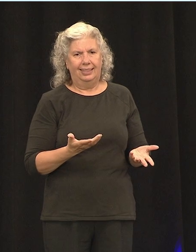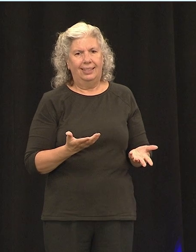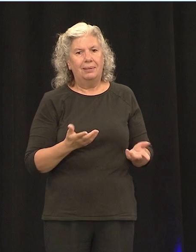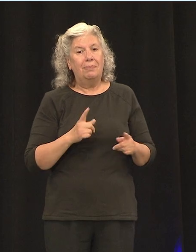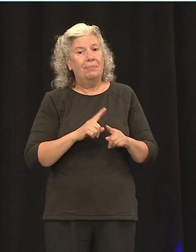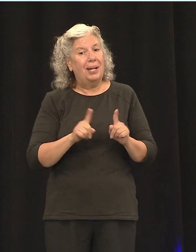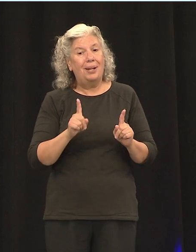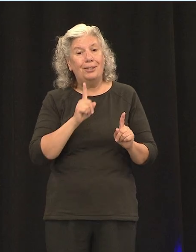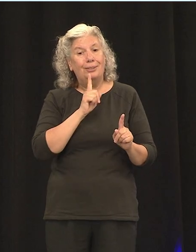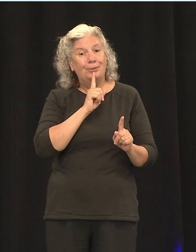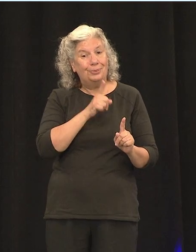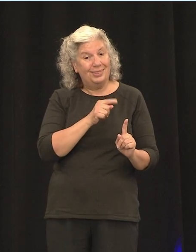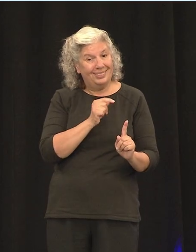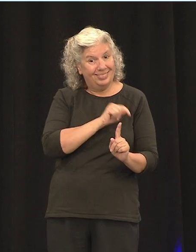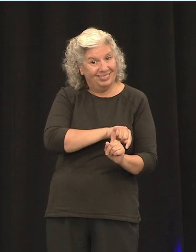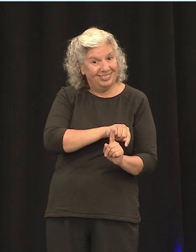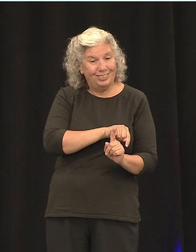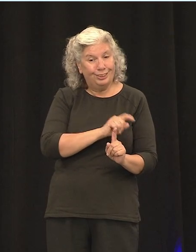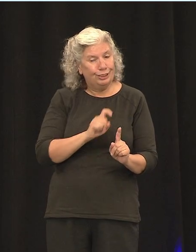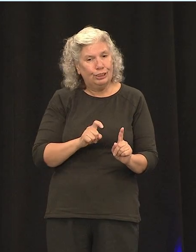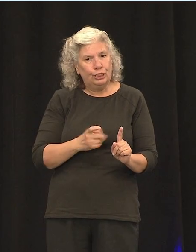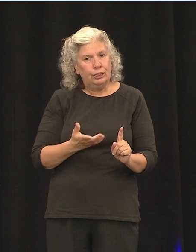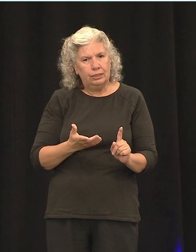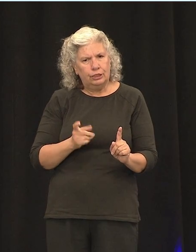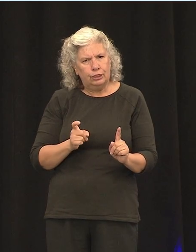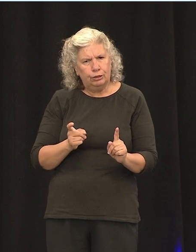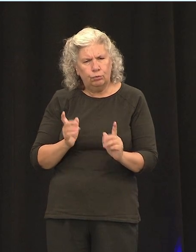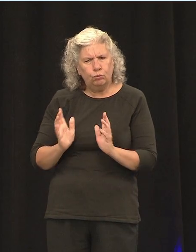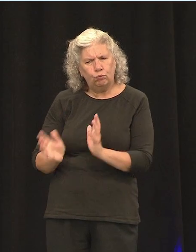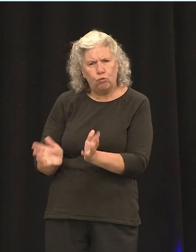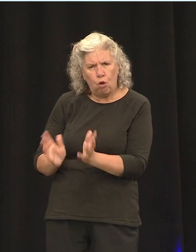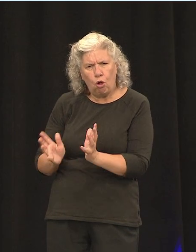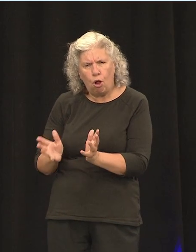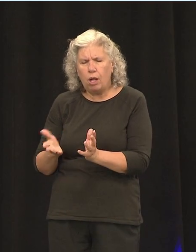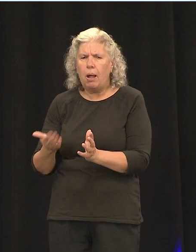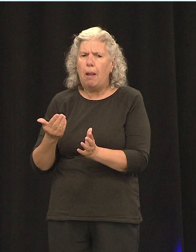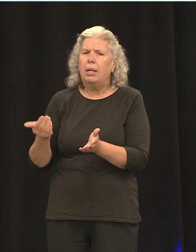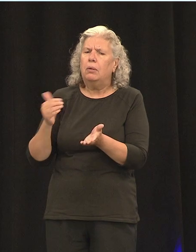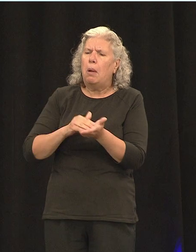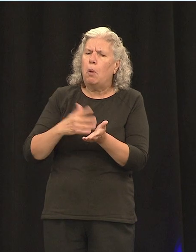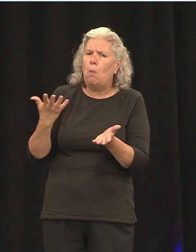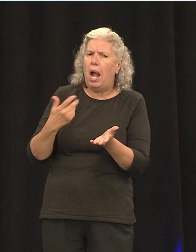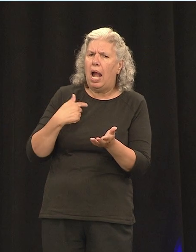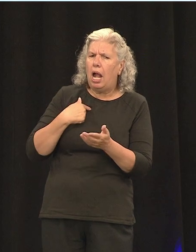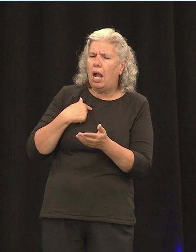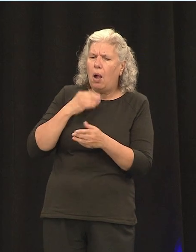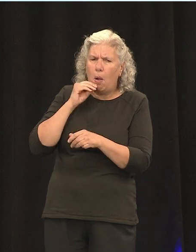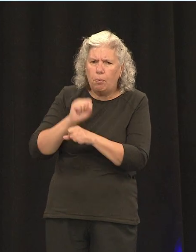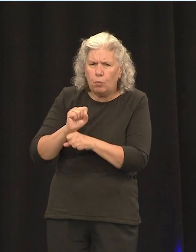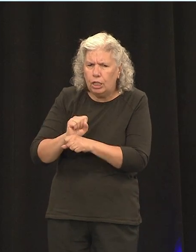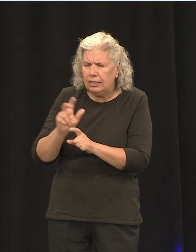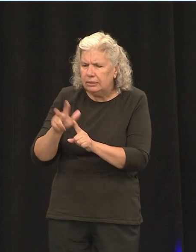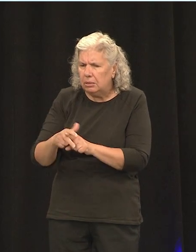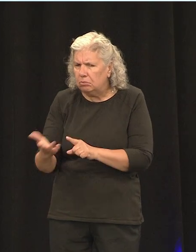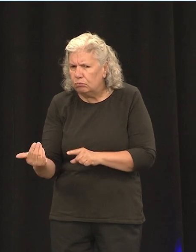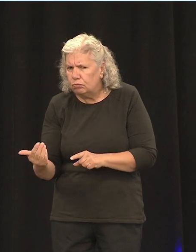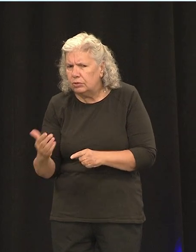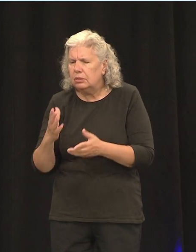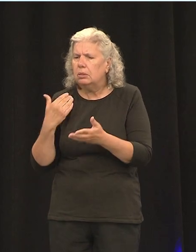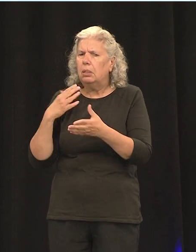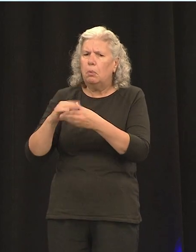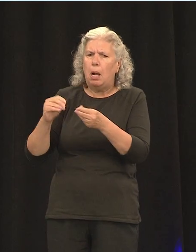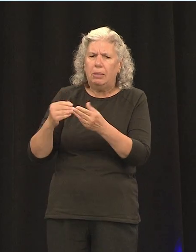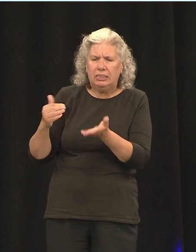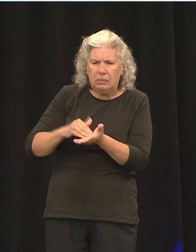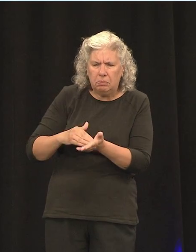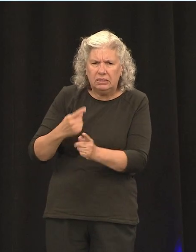be doing is talking with that student and say, okay, can you repeat back to me what your homework assignment is, for instance? And if they can't repeat